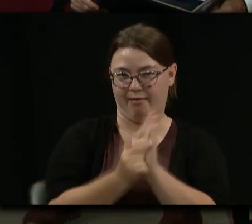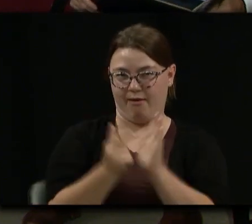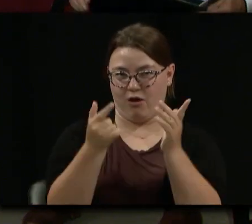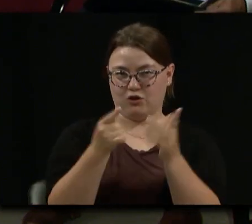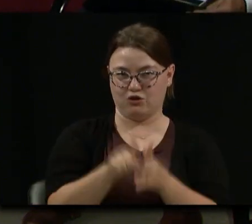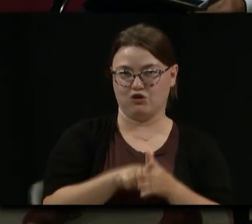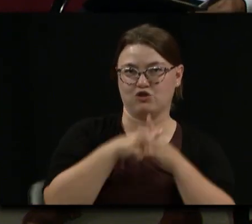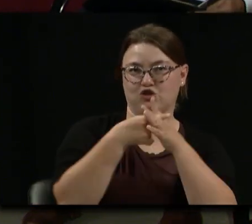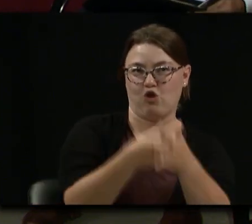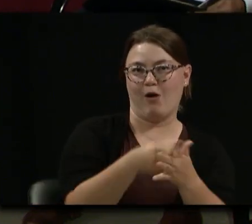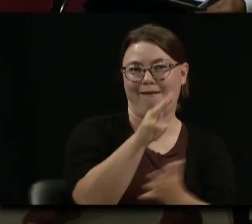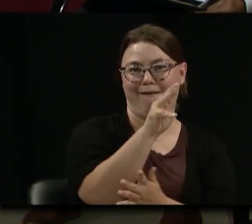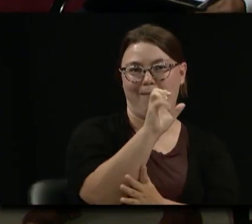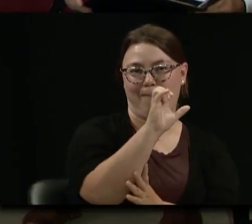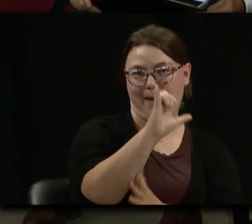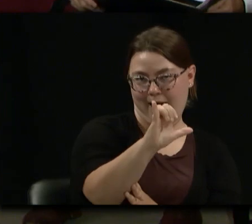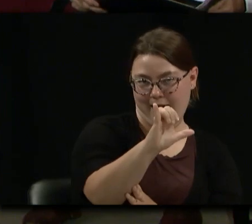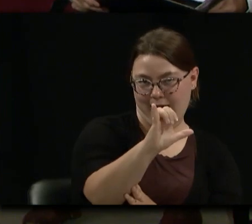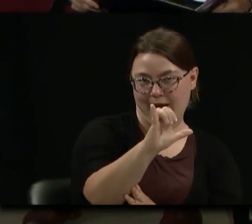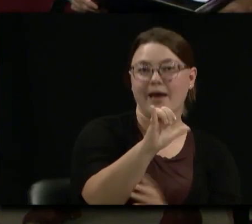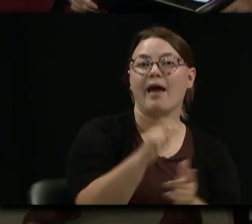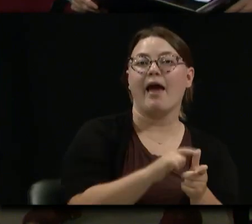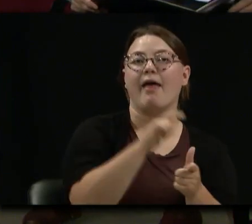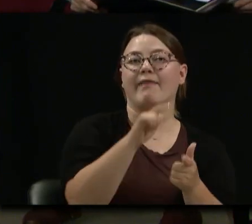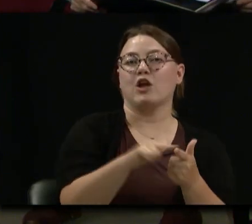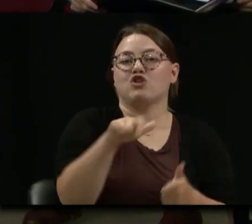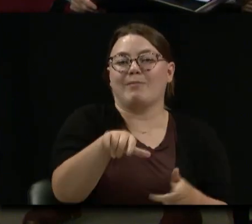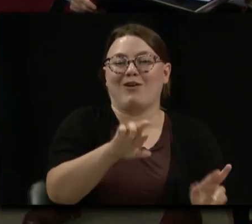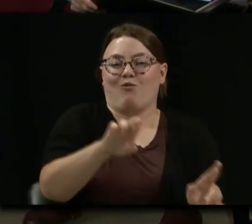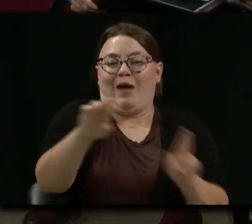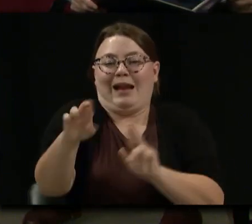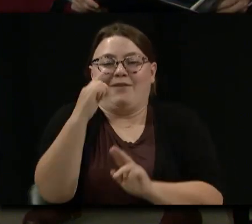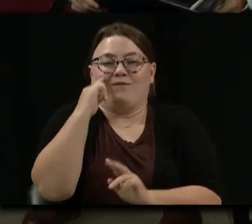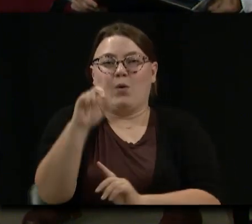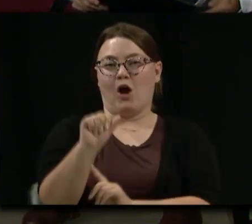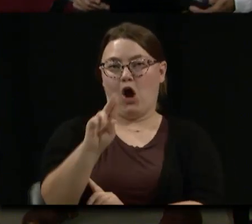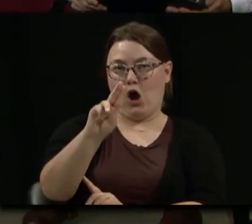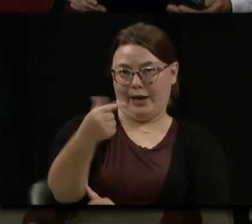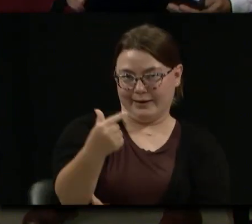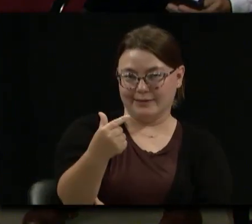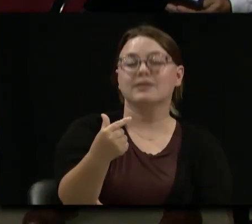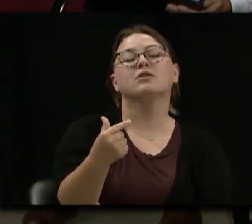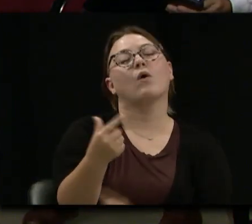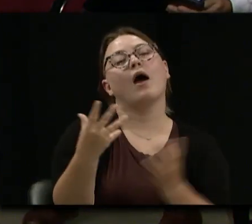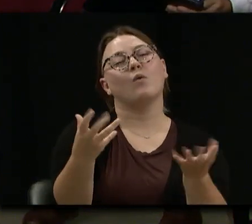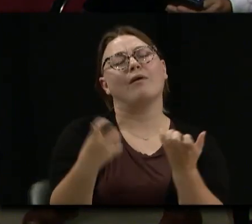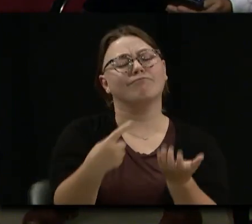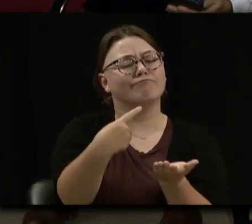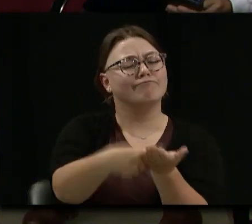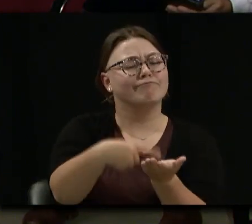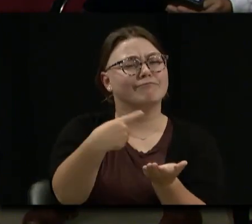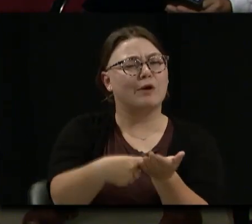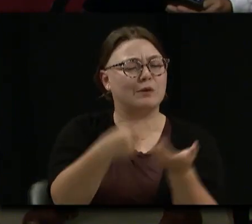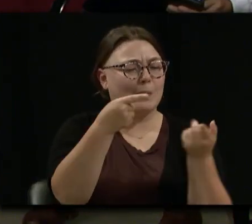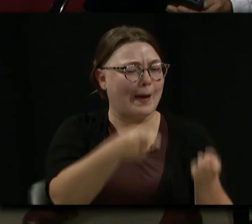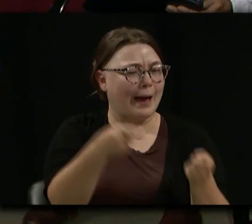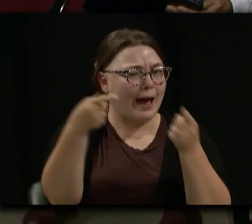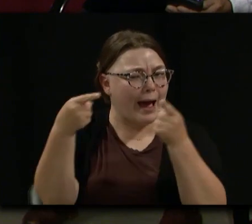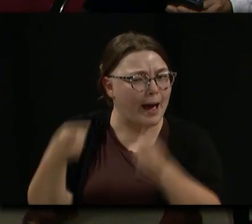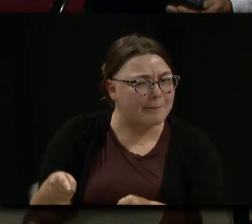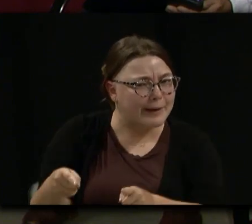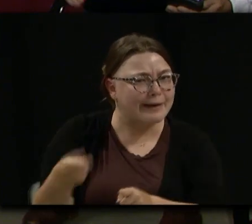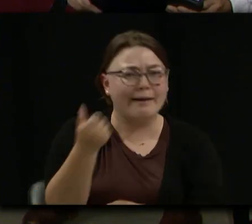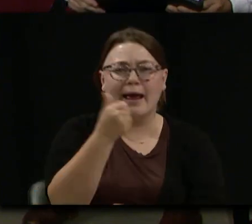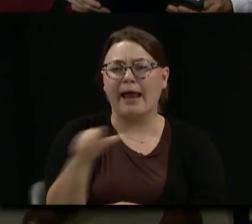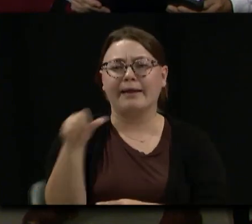May, and was applied again in August for our elections. And so I was hoping we could kind of talk a little bit about what effect, if any, has